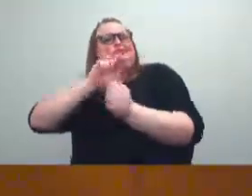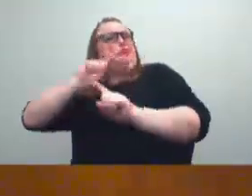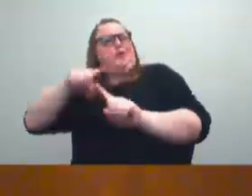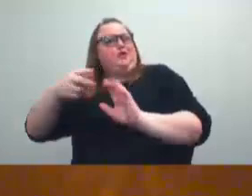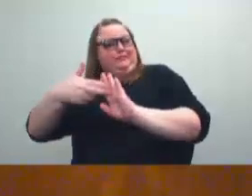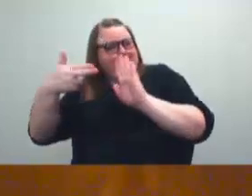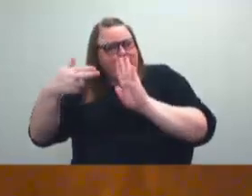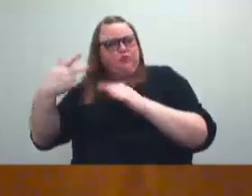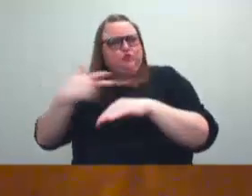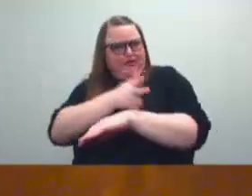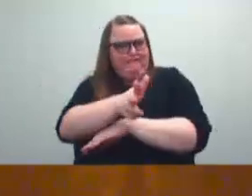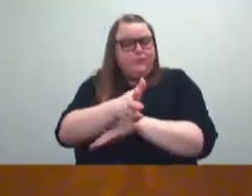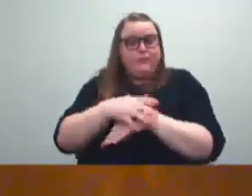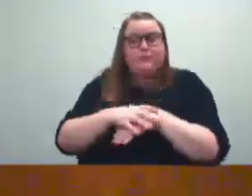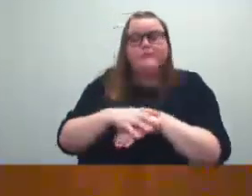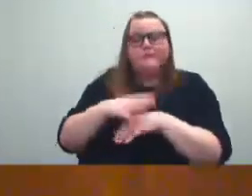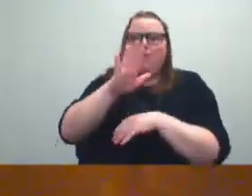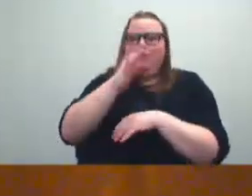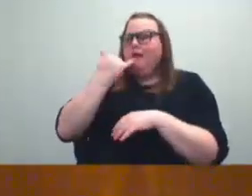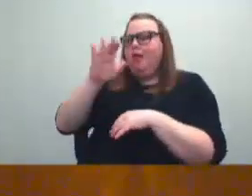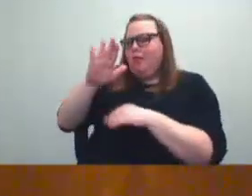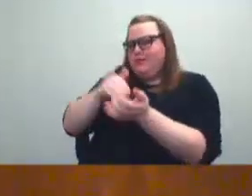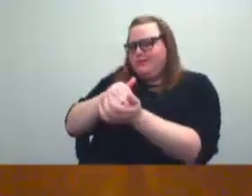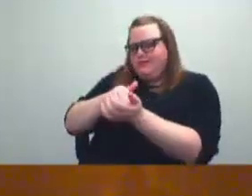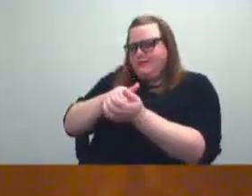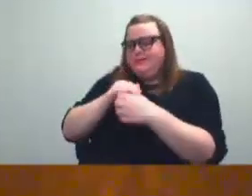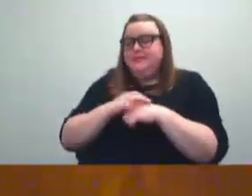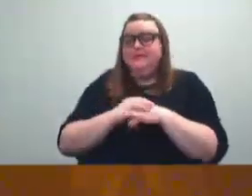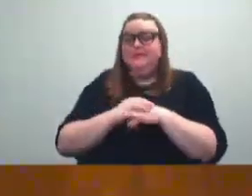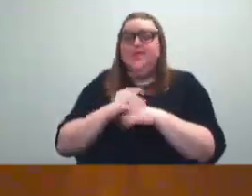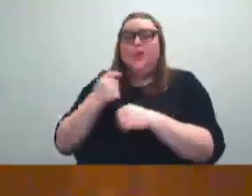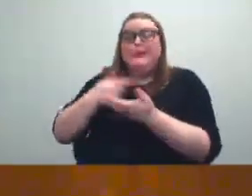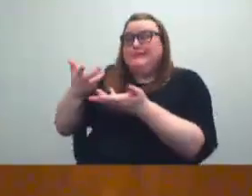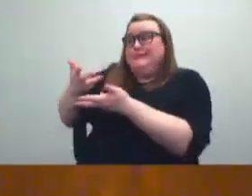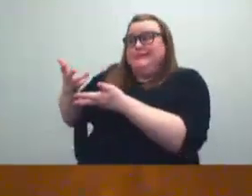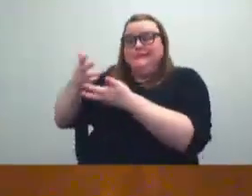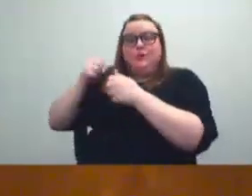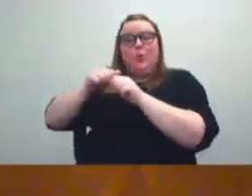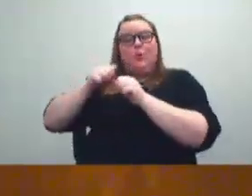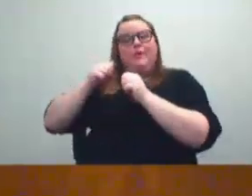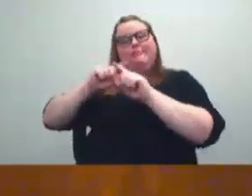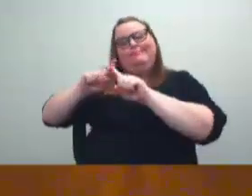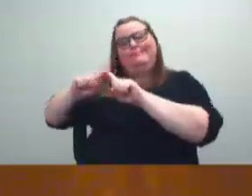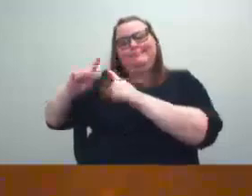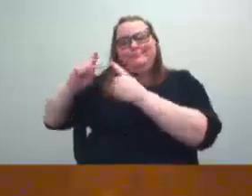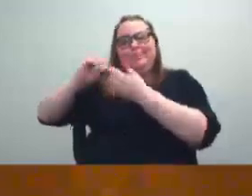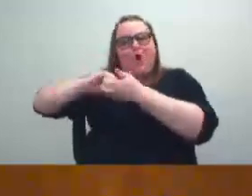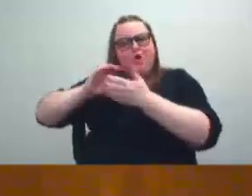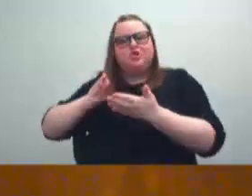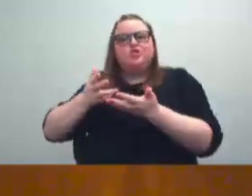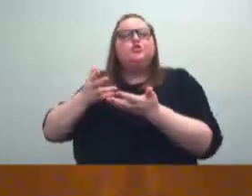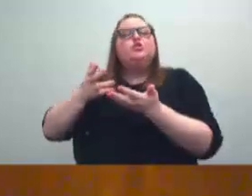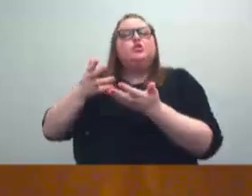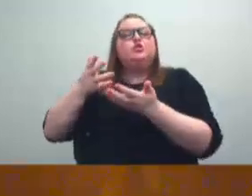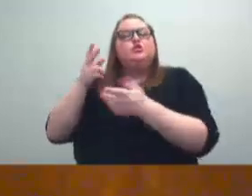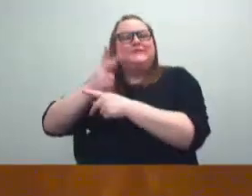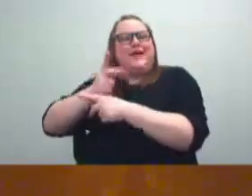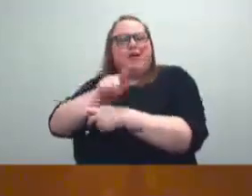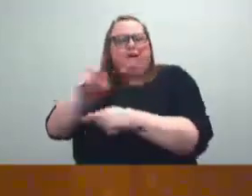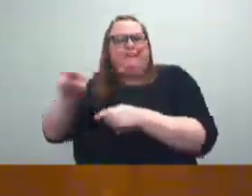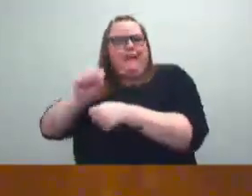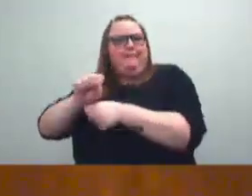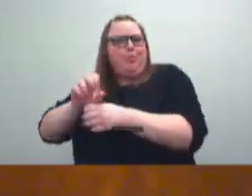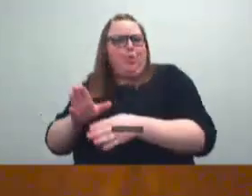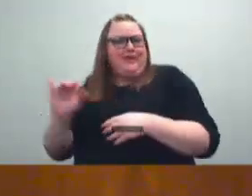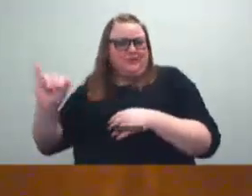do work with our community partners to manage those employees through that location as well. So that's